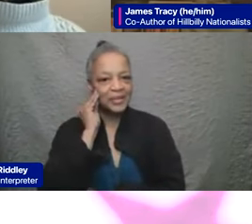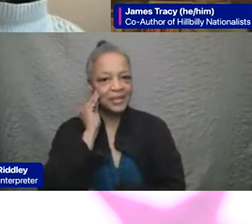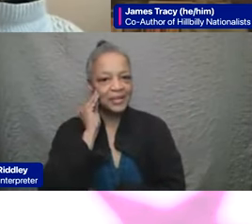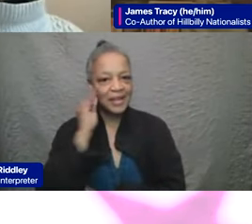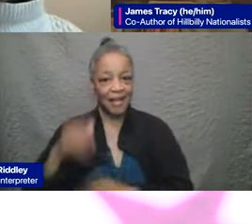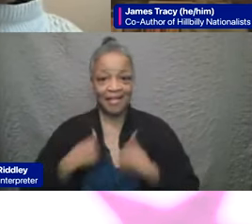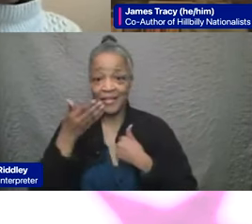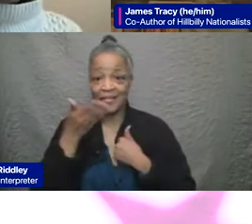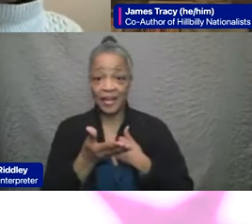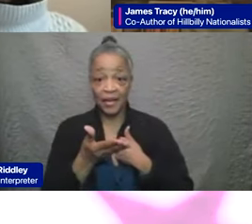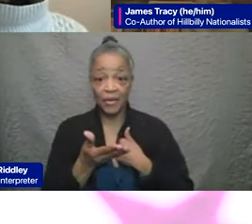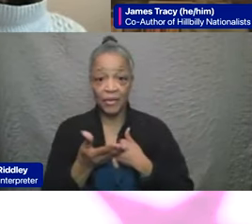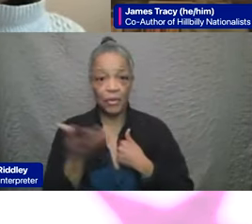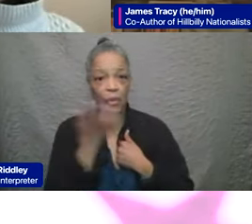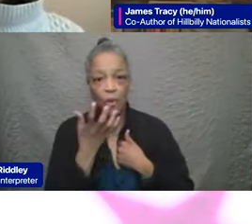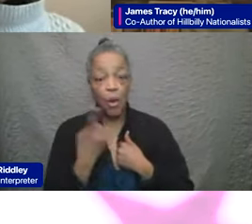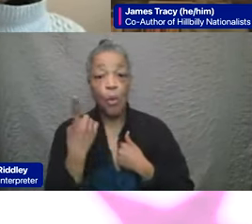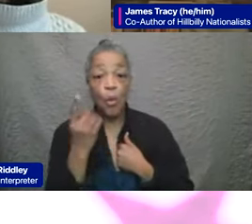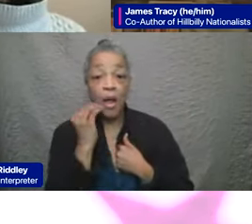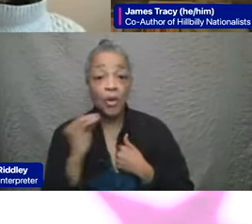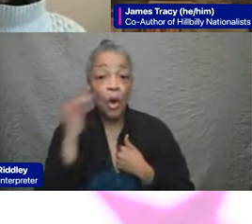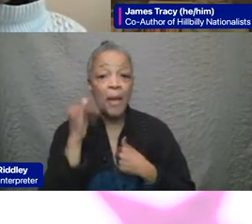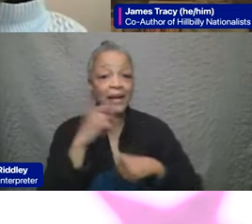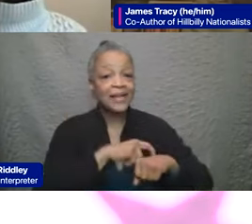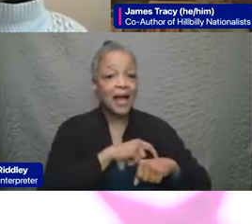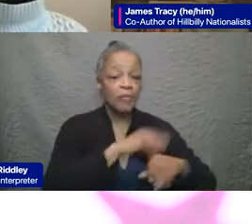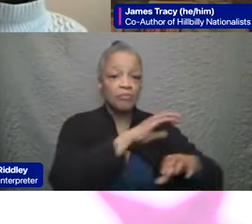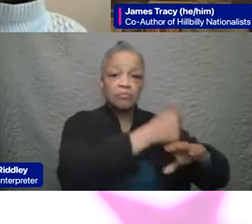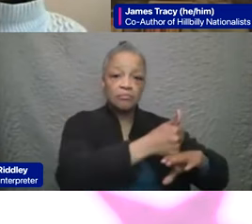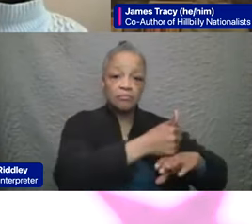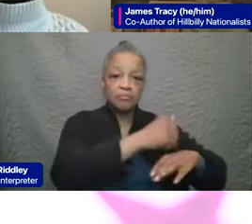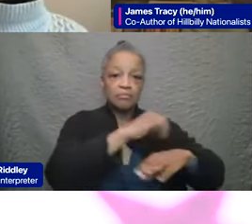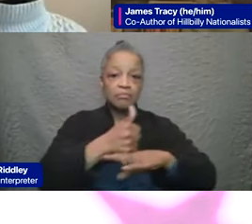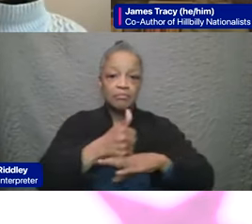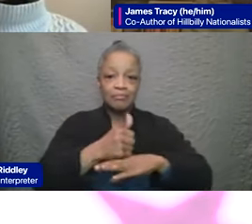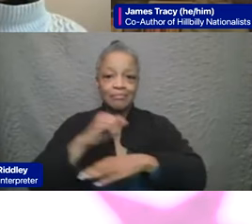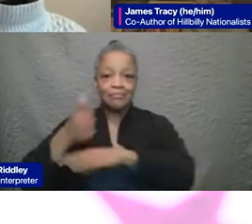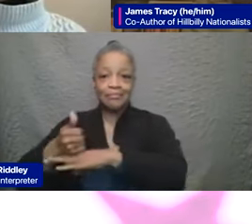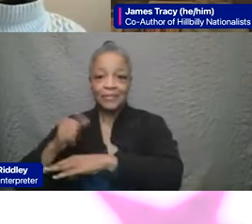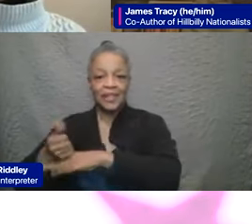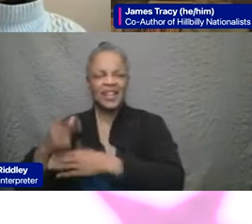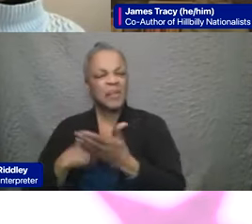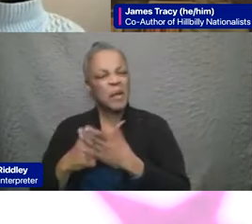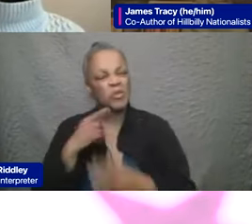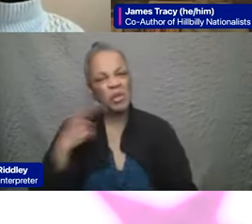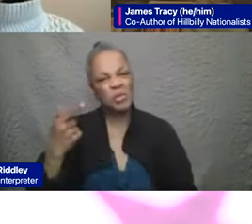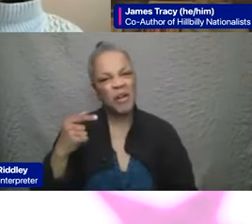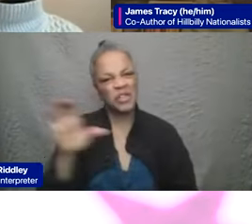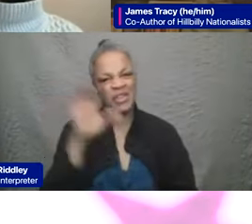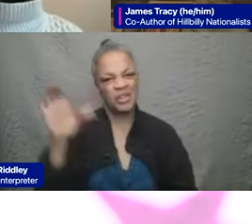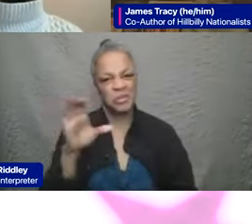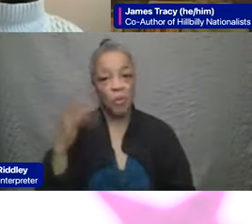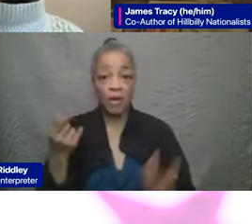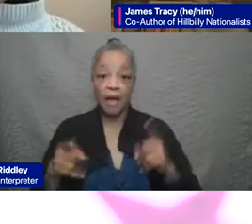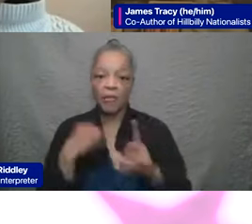in them. One home at a time. You see, sometimes we're so 21st century that we want things to happen